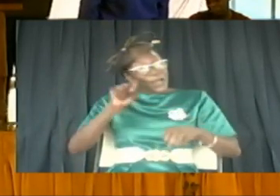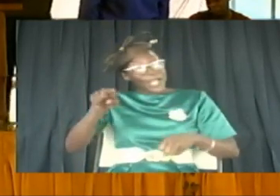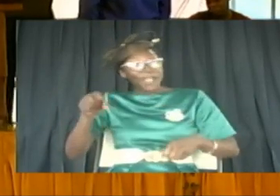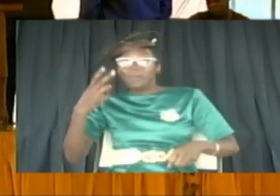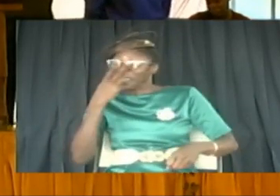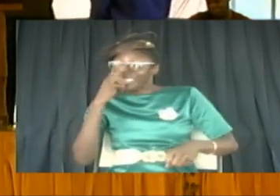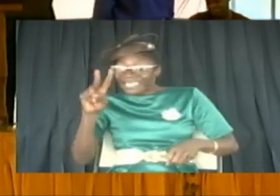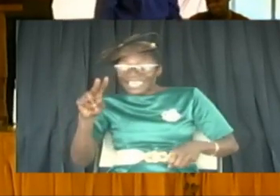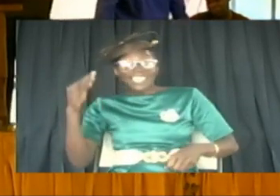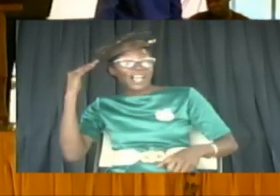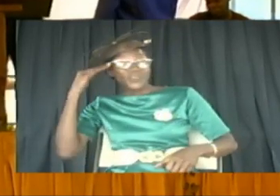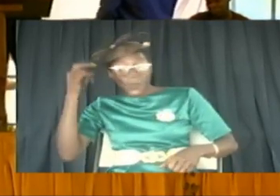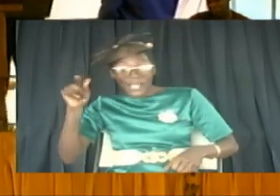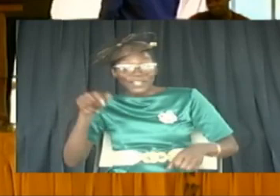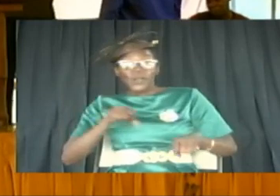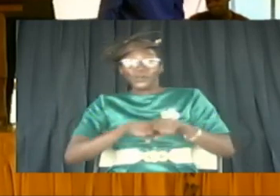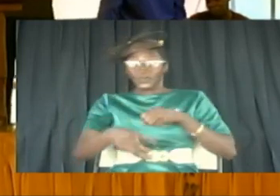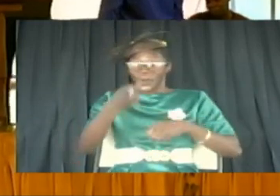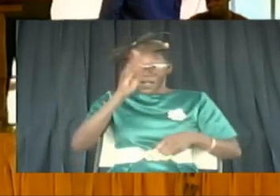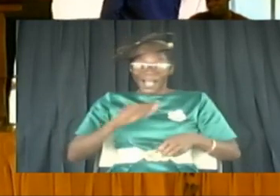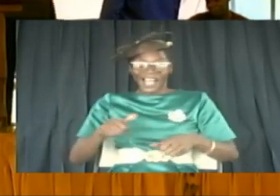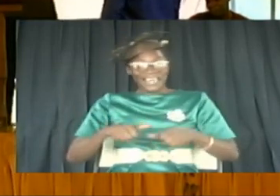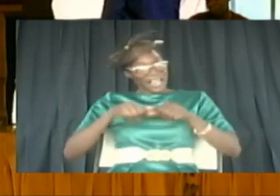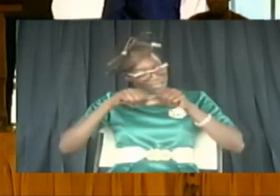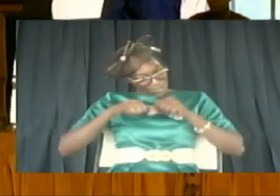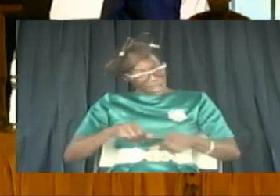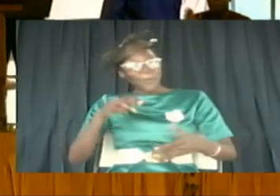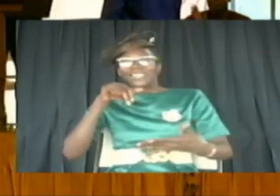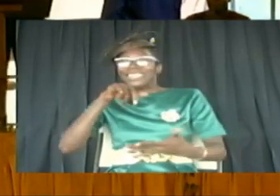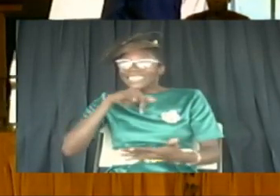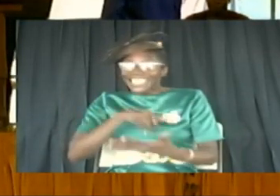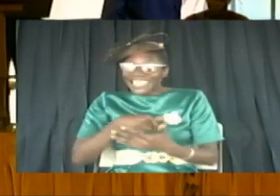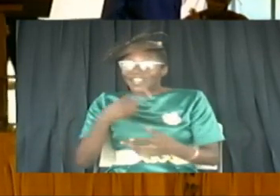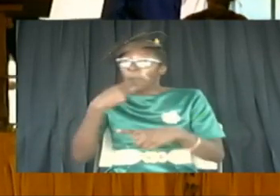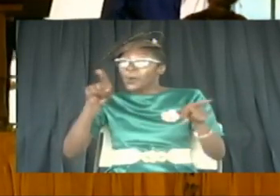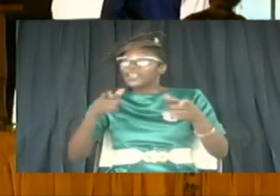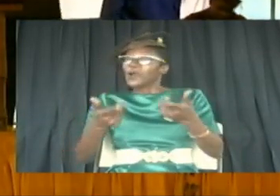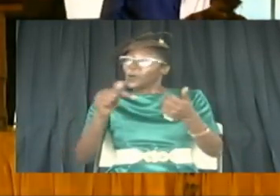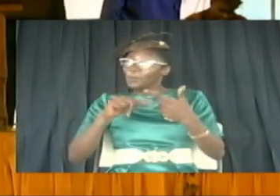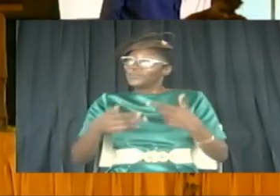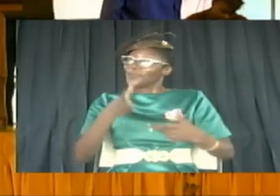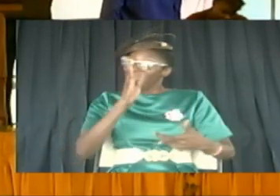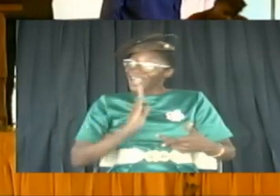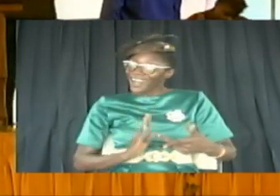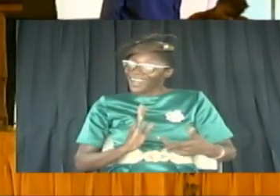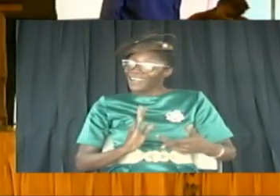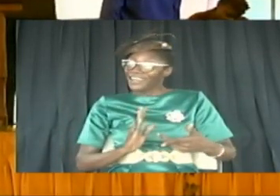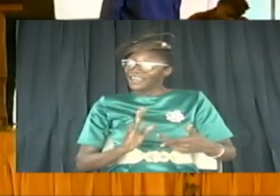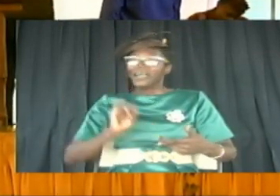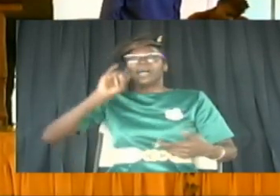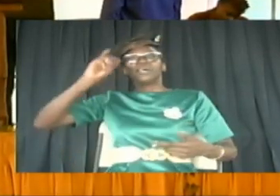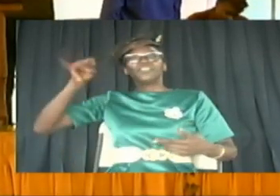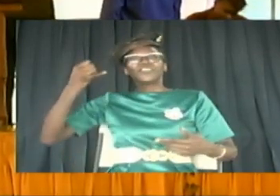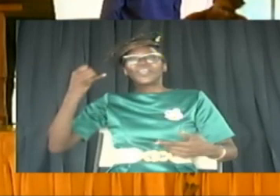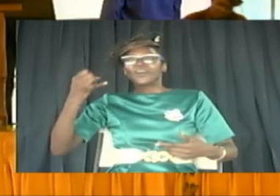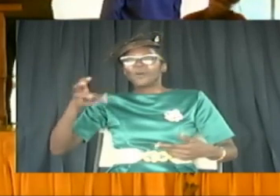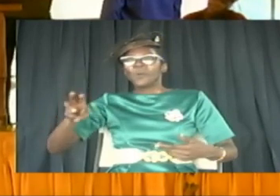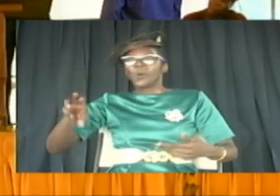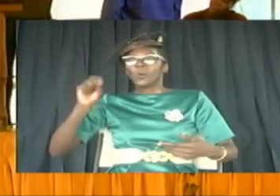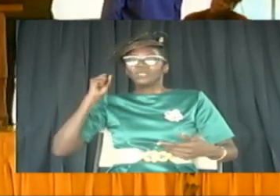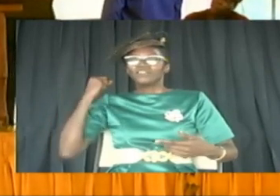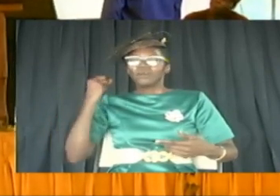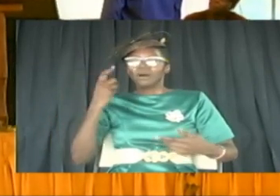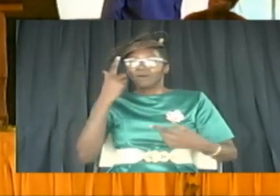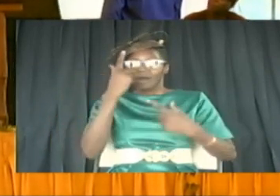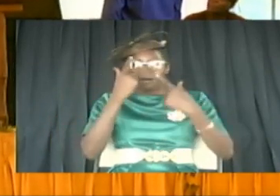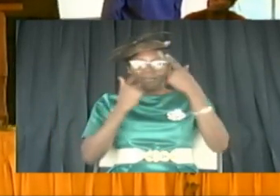God did establish it. But when it comes to God, and listen, Jacob was now blind. The